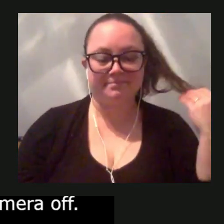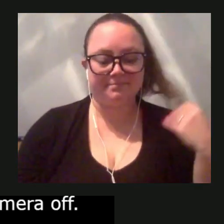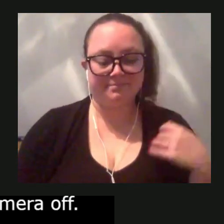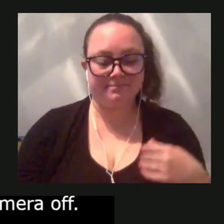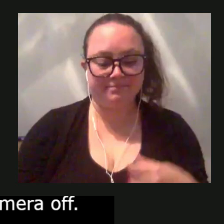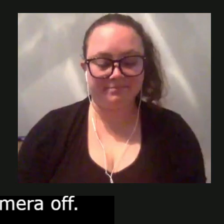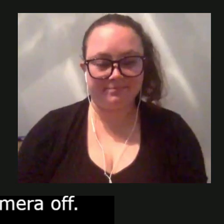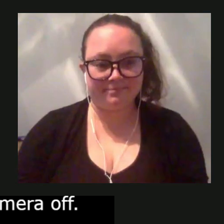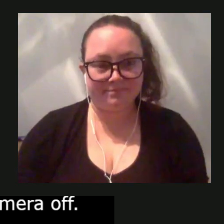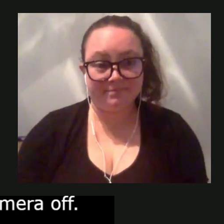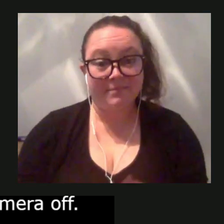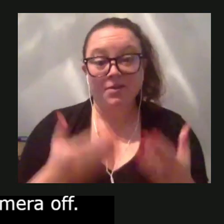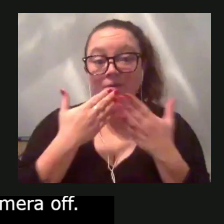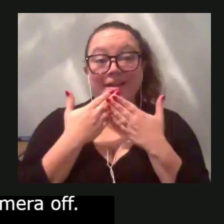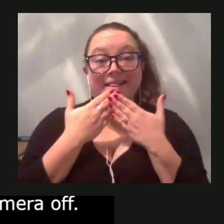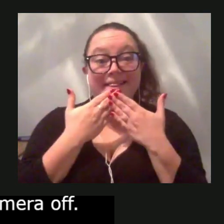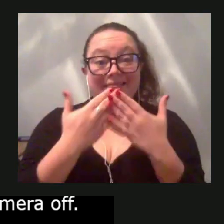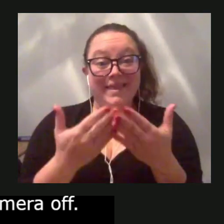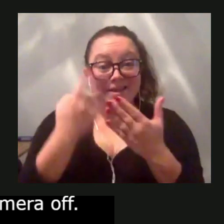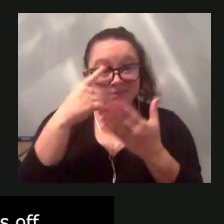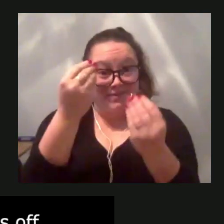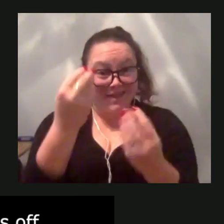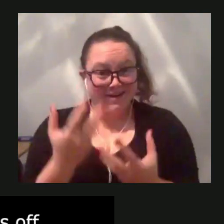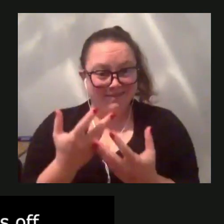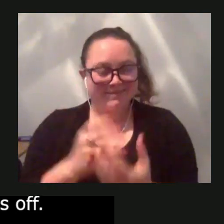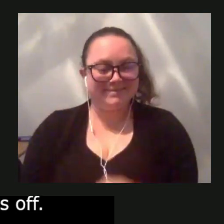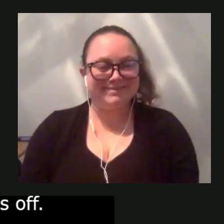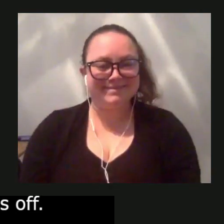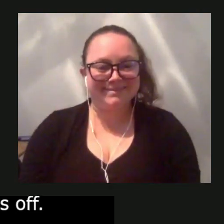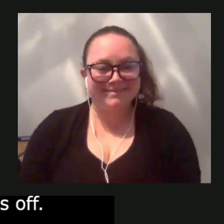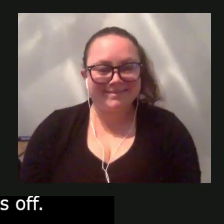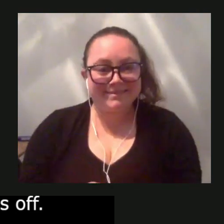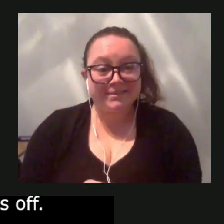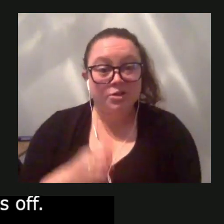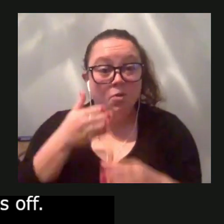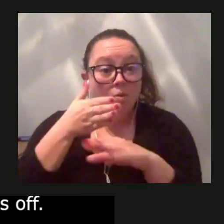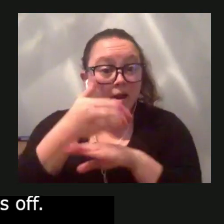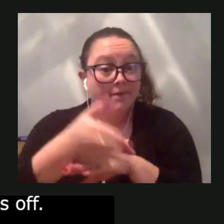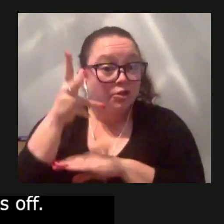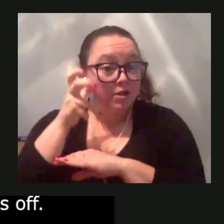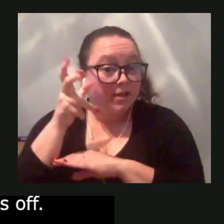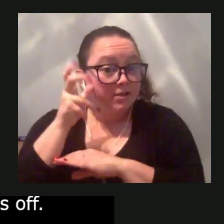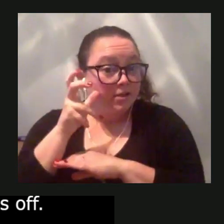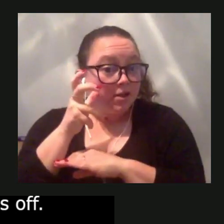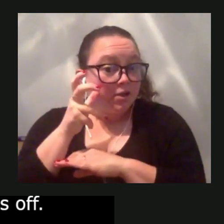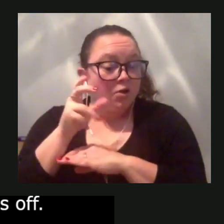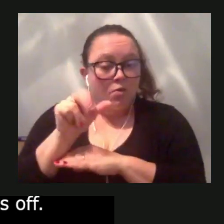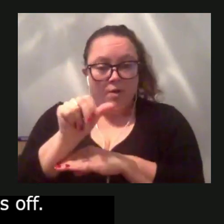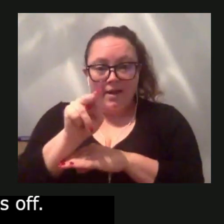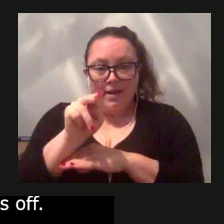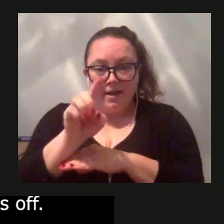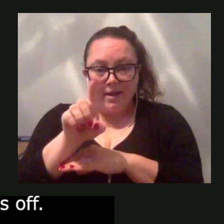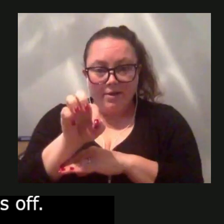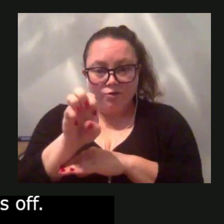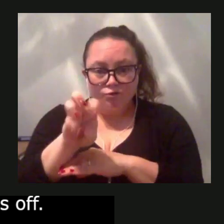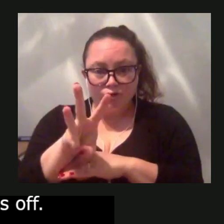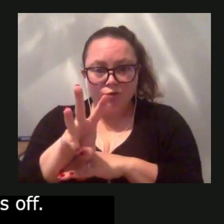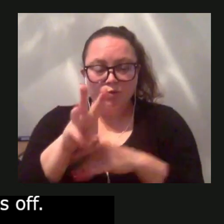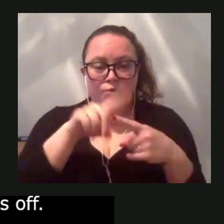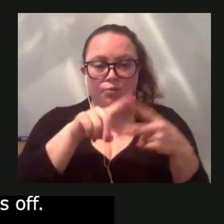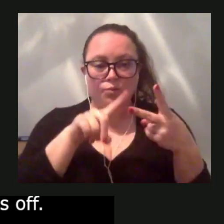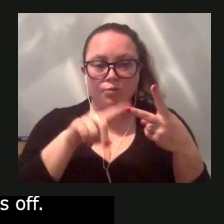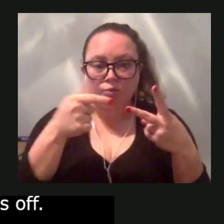good. Thank you, Jolly, for pointing that out. So after listening to what Andrew and Gunilla have pointed